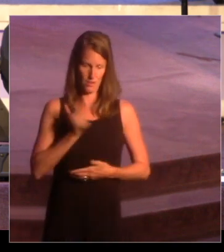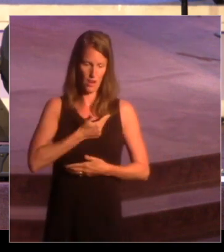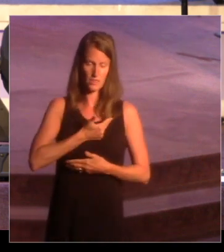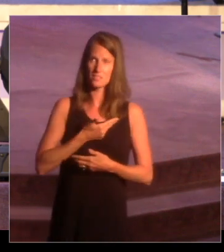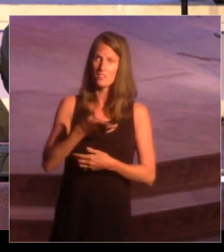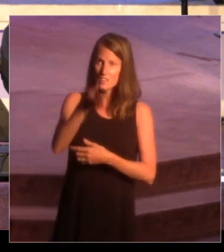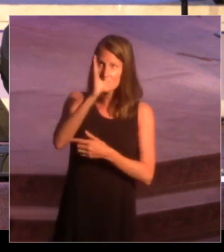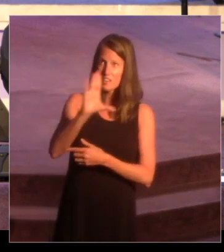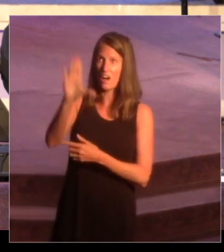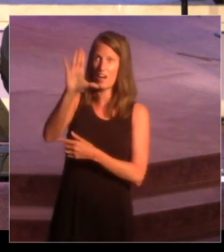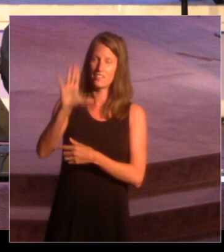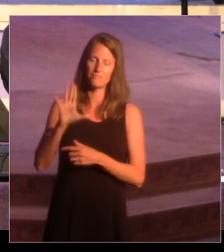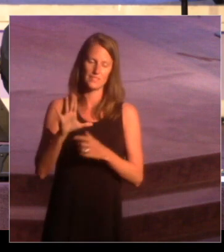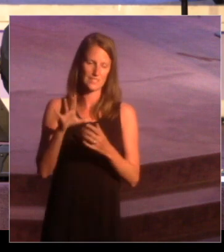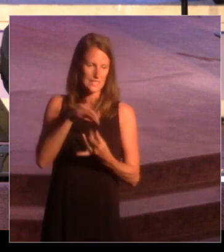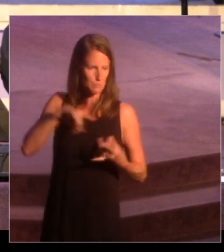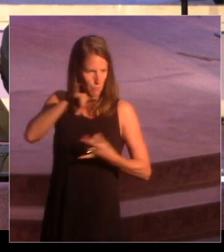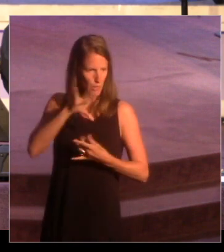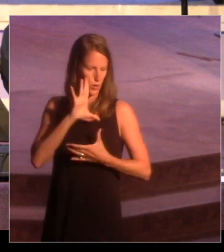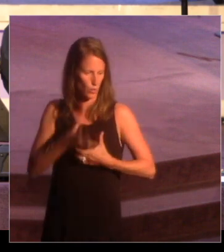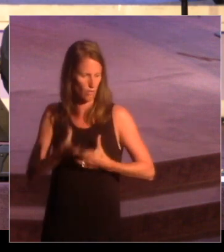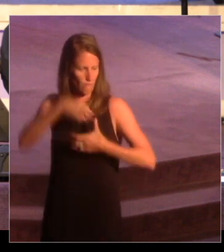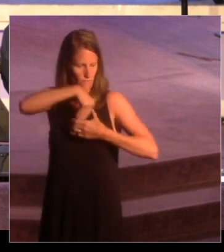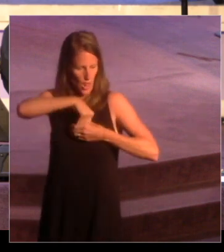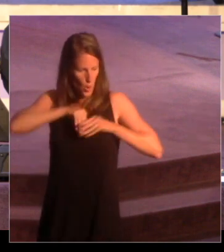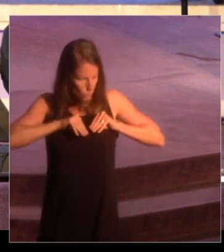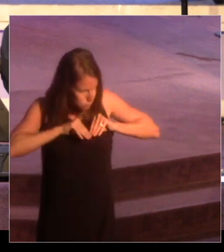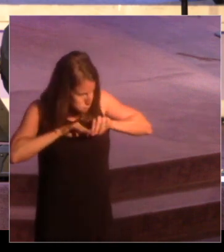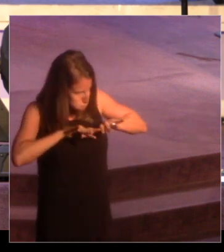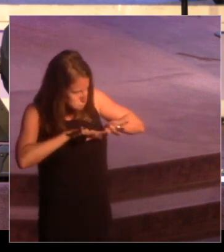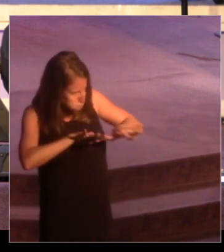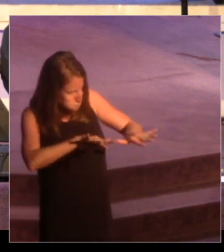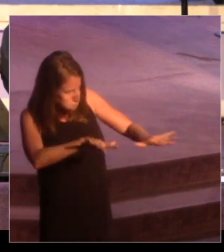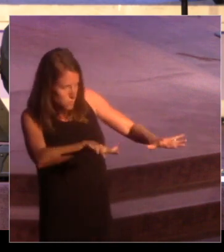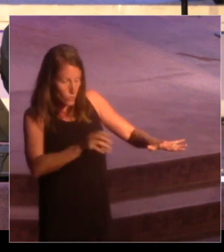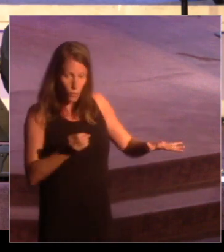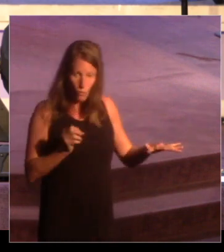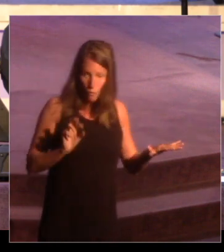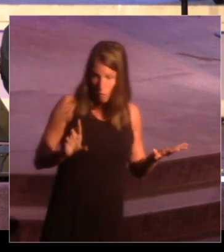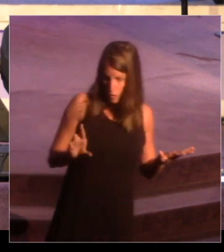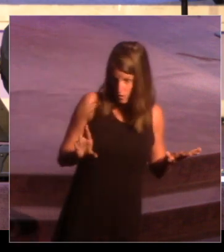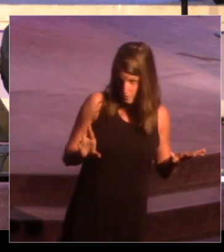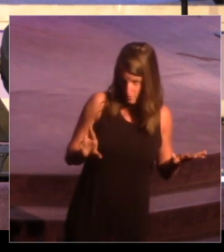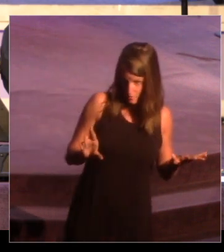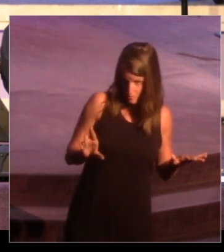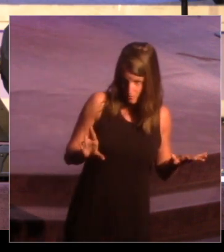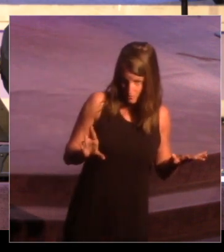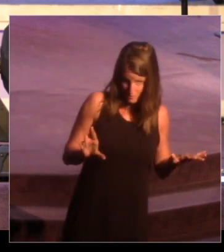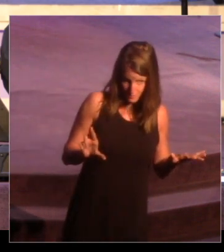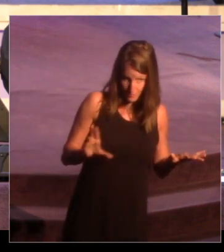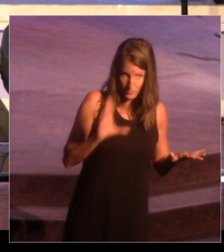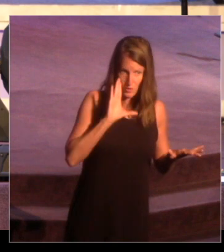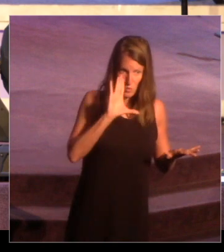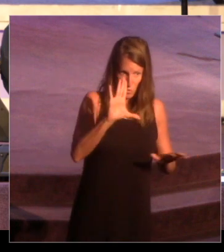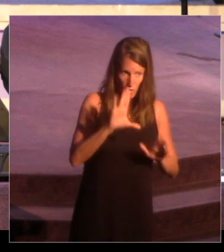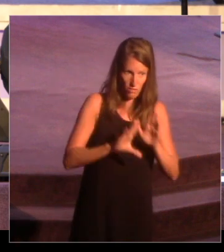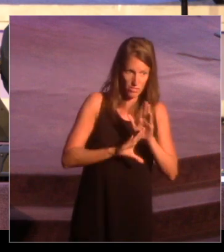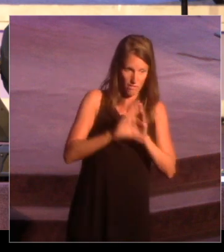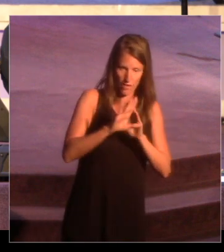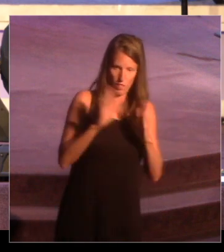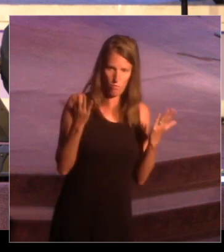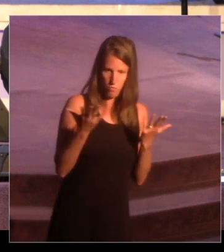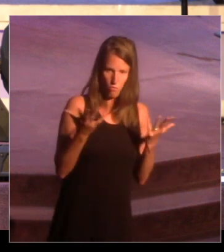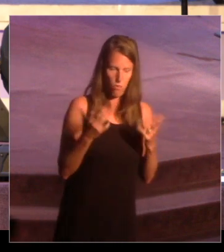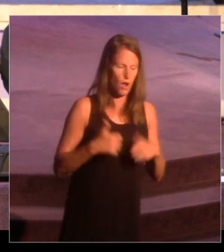Spirit flows into our lives and then flow out of us, or they will create rivers of death,